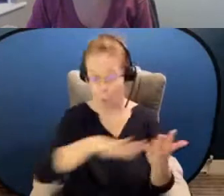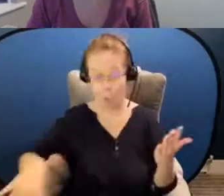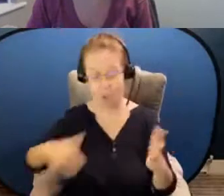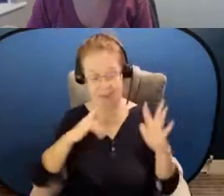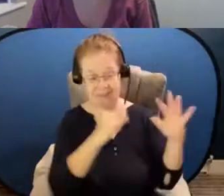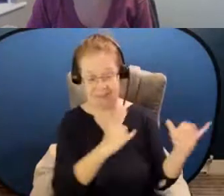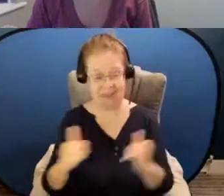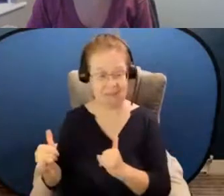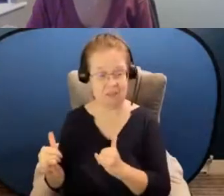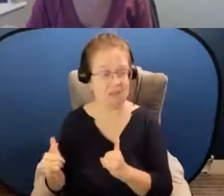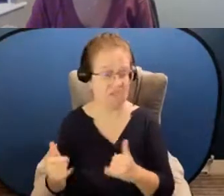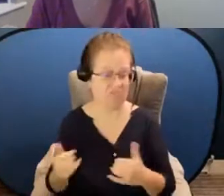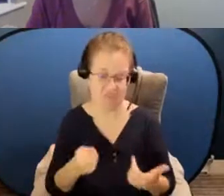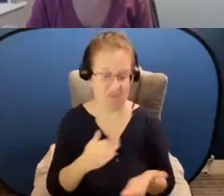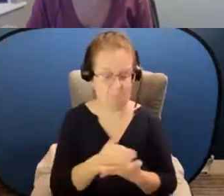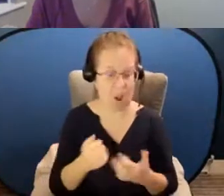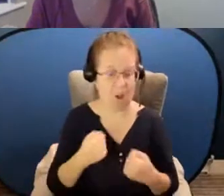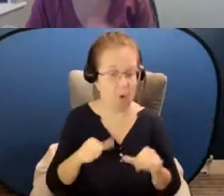development process.